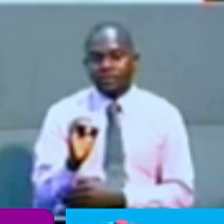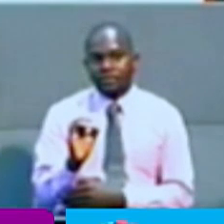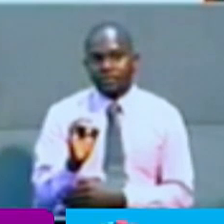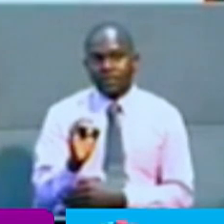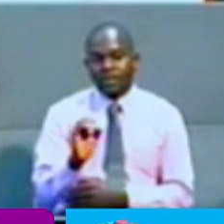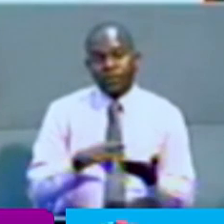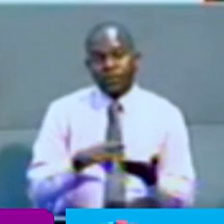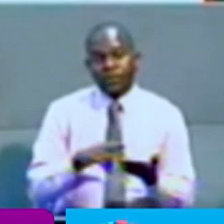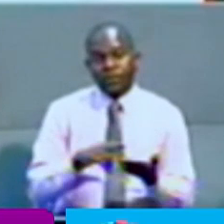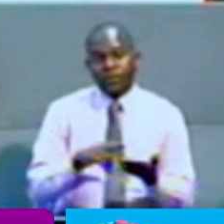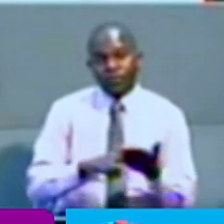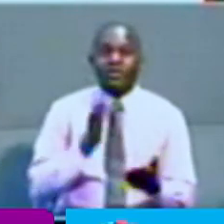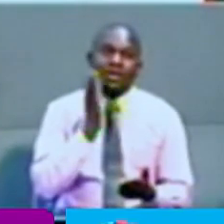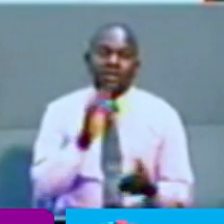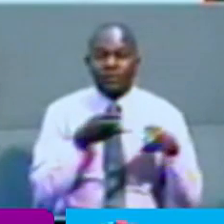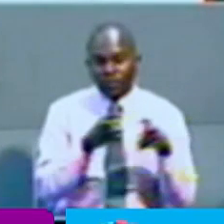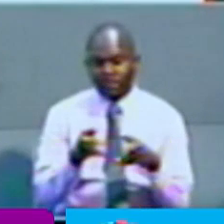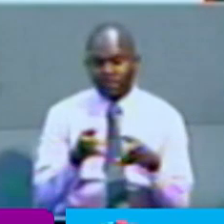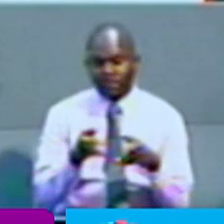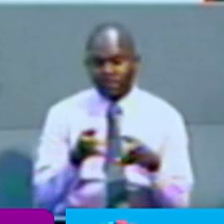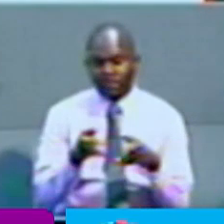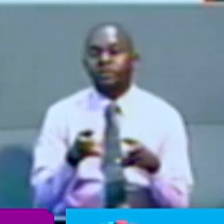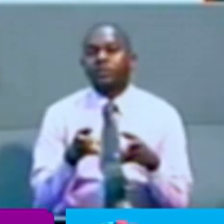But if you want to use the English way,